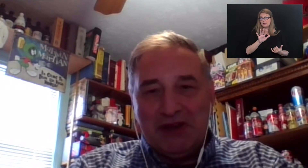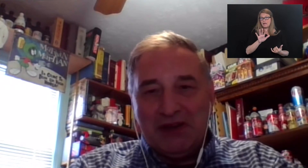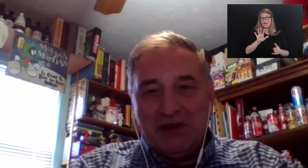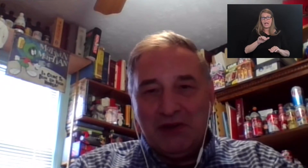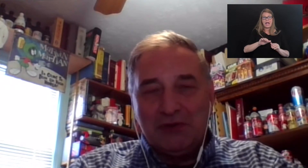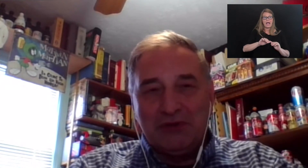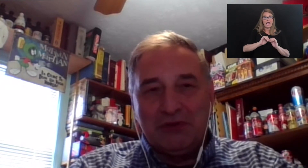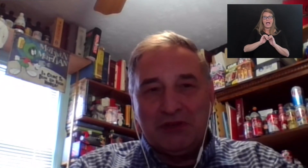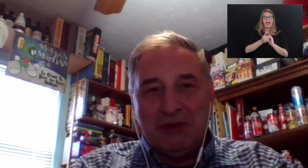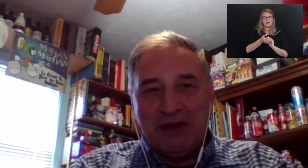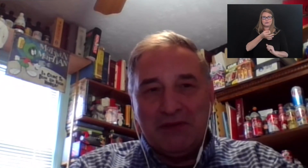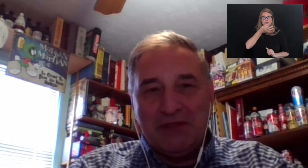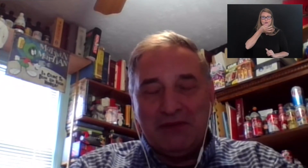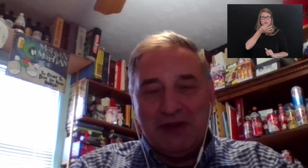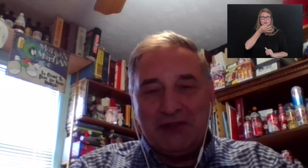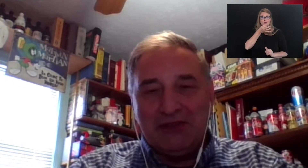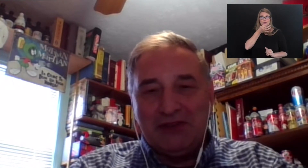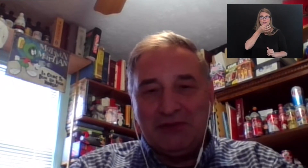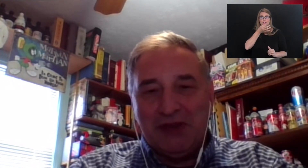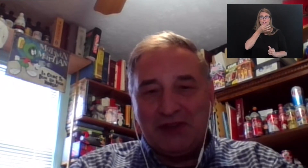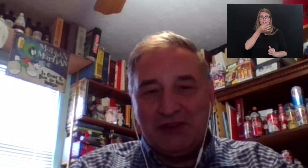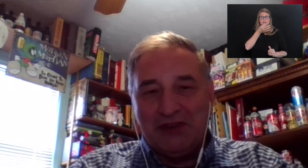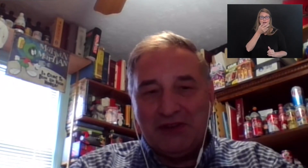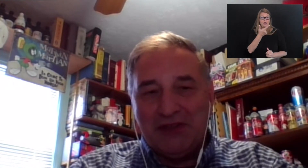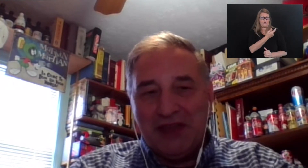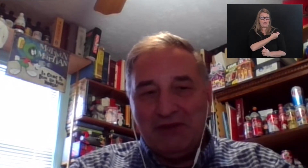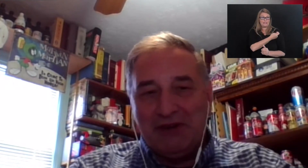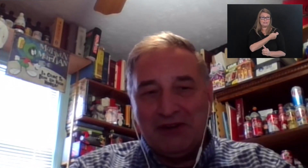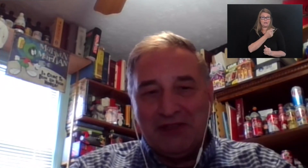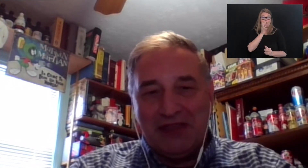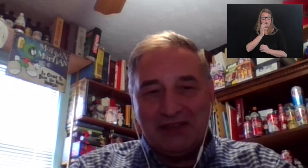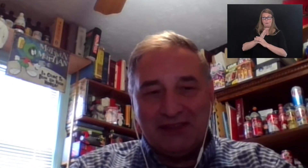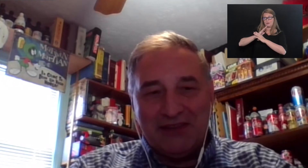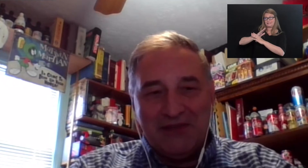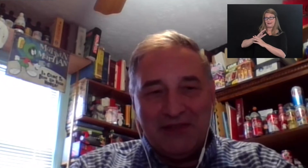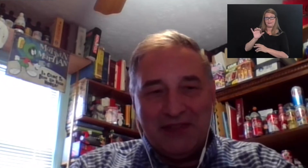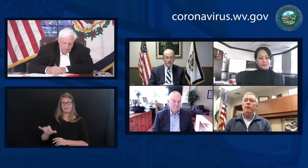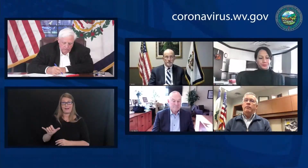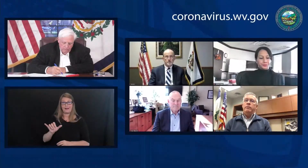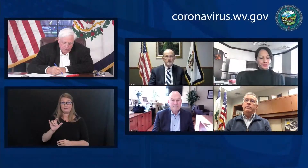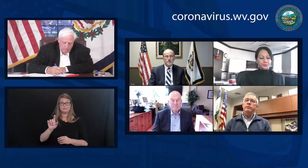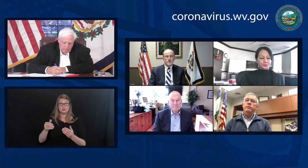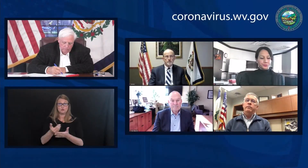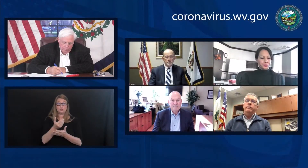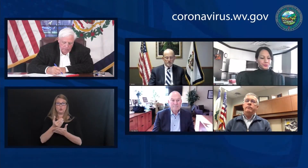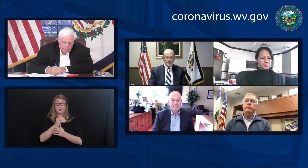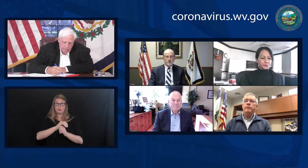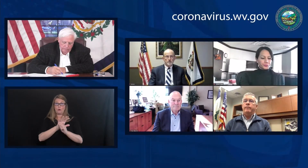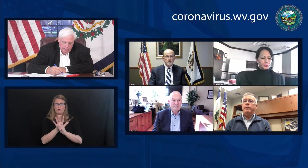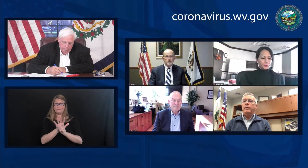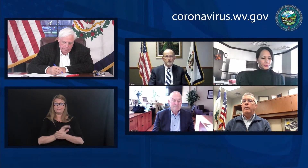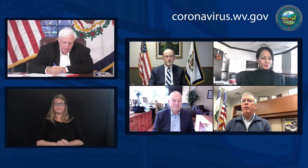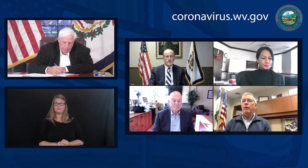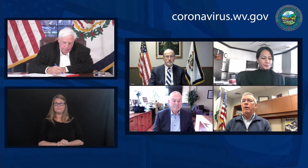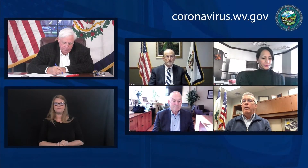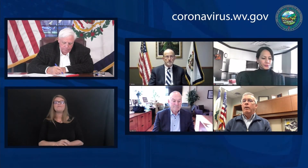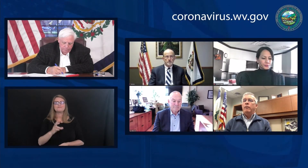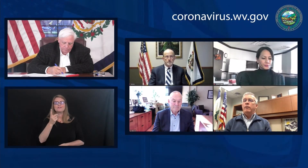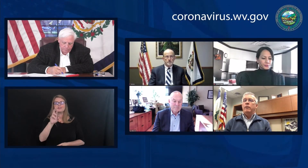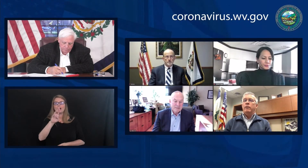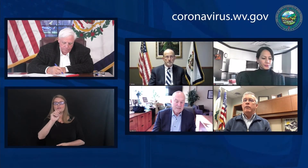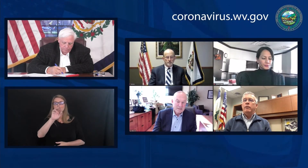soon we might know something about the vaccine's effect on that variant? Thanks. Dr. Marsh, this has got to be